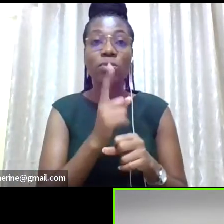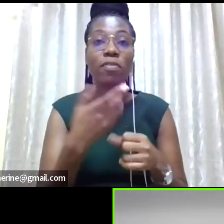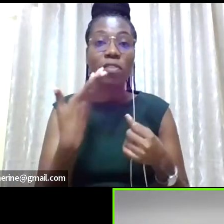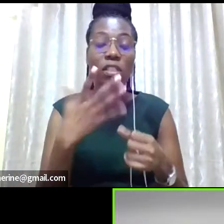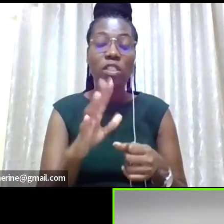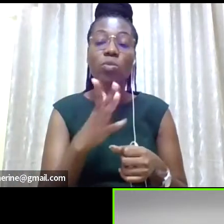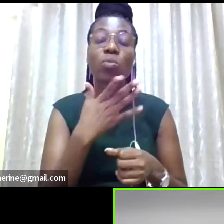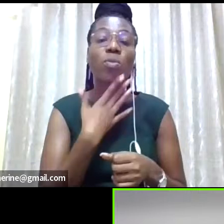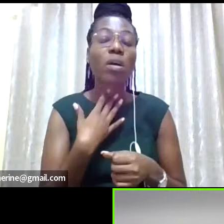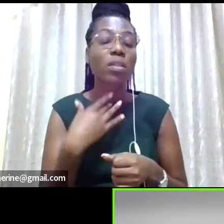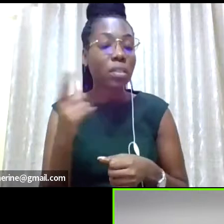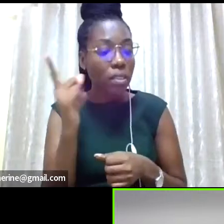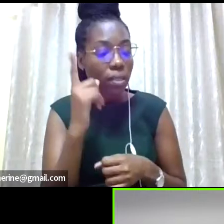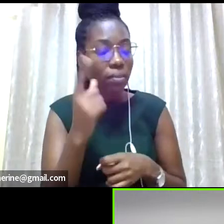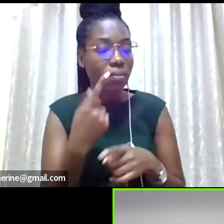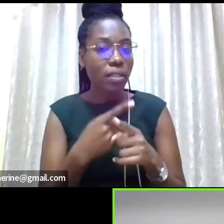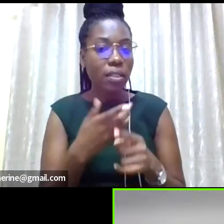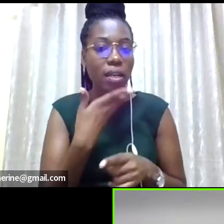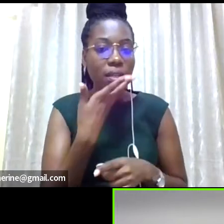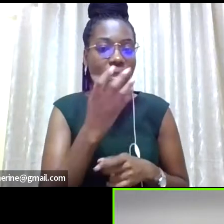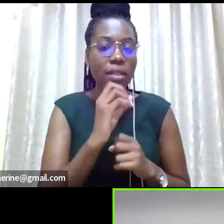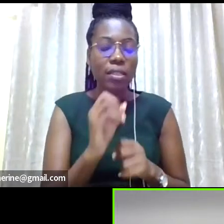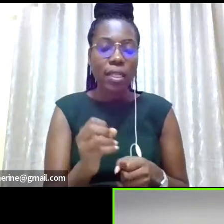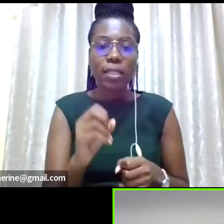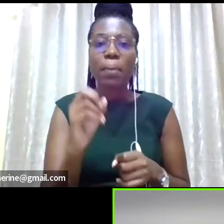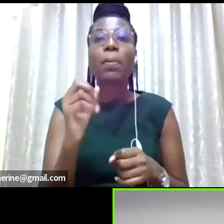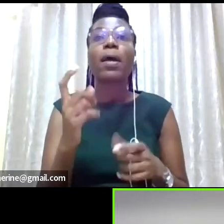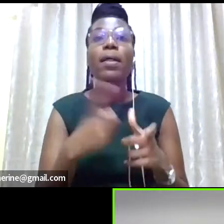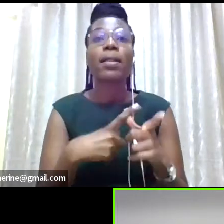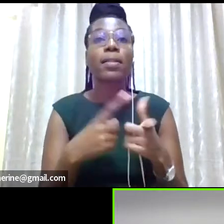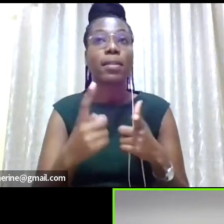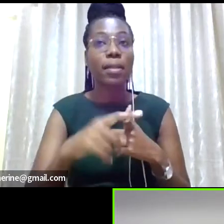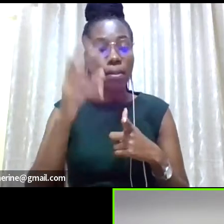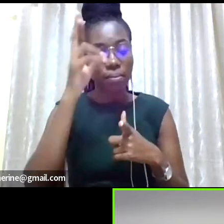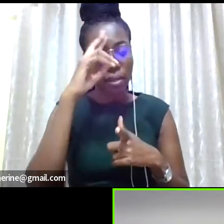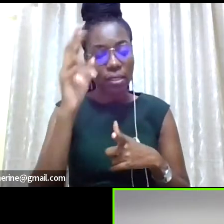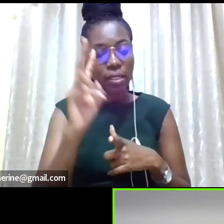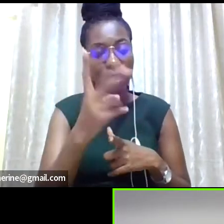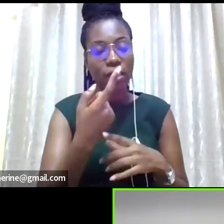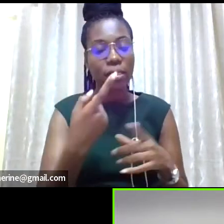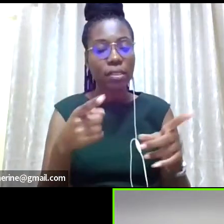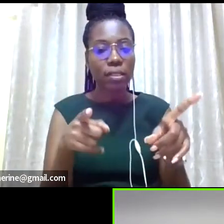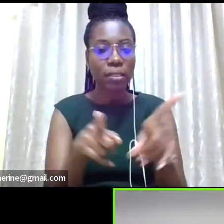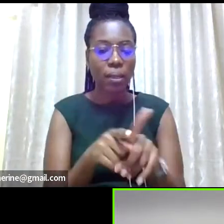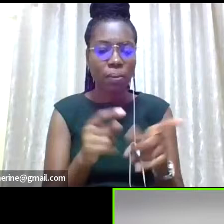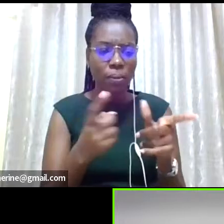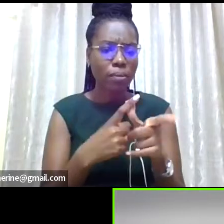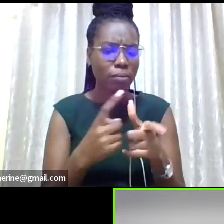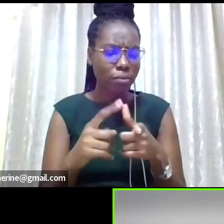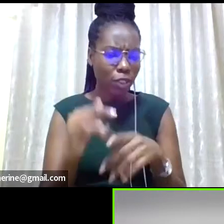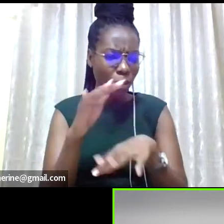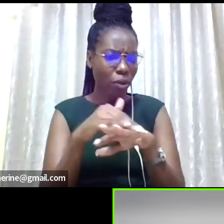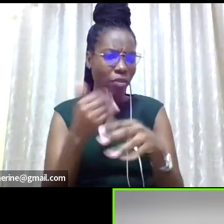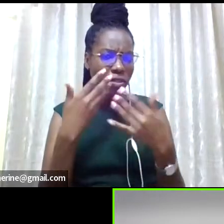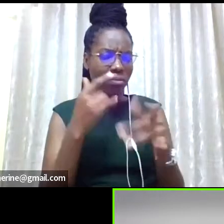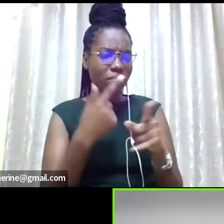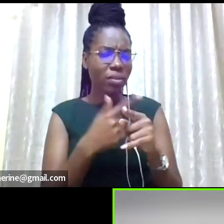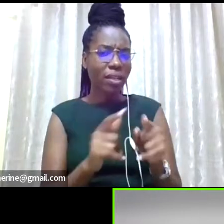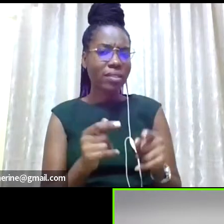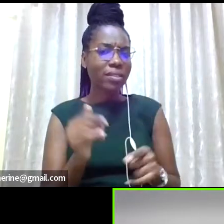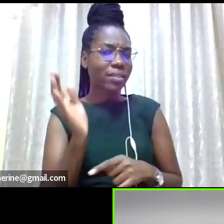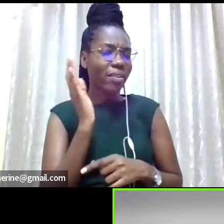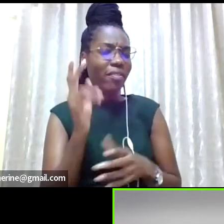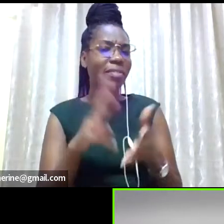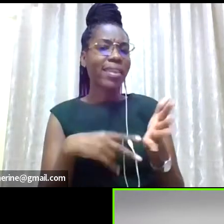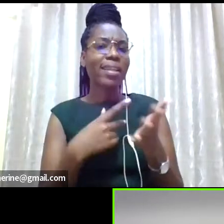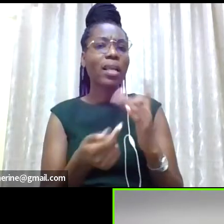you are sending the second reminder for a hearing, and then this person shows up and they come and they want to